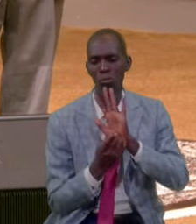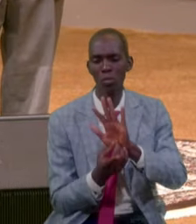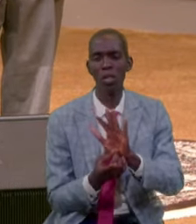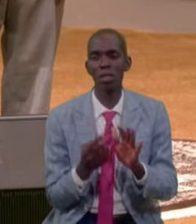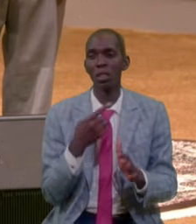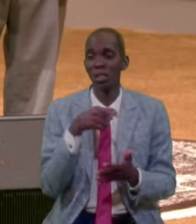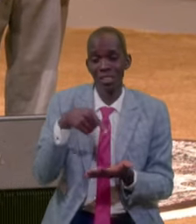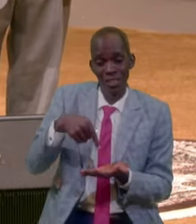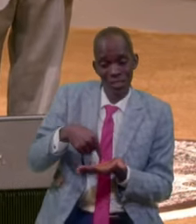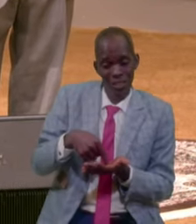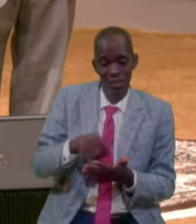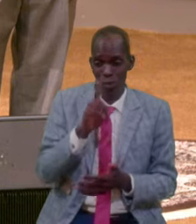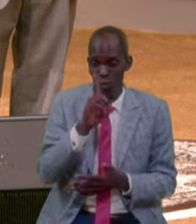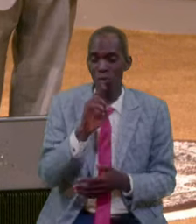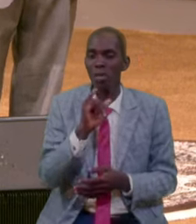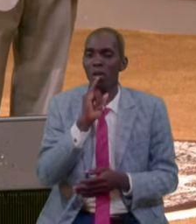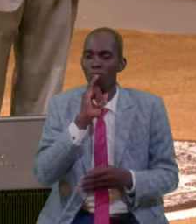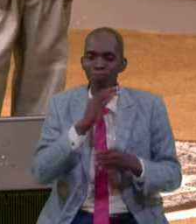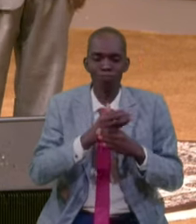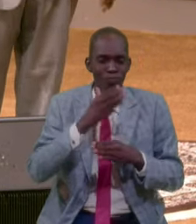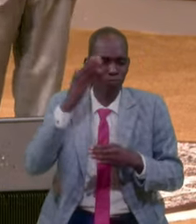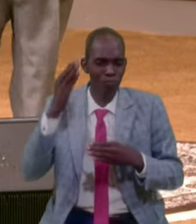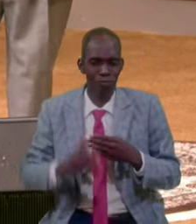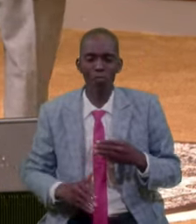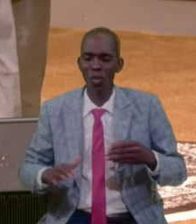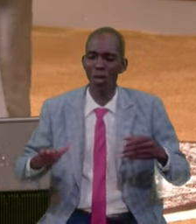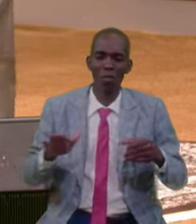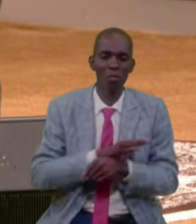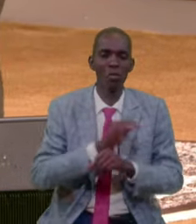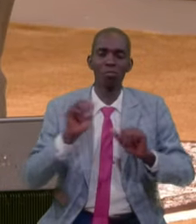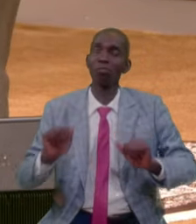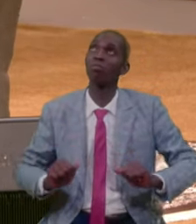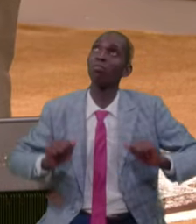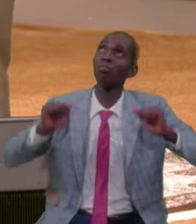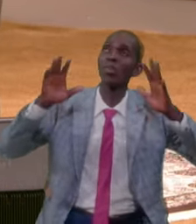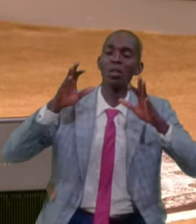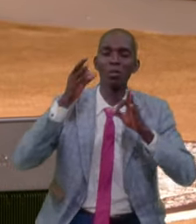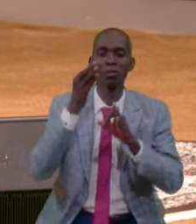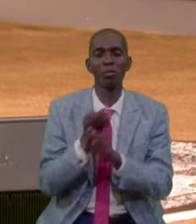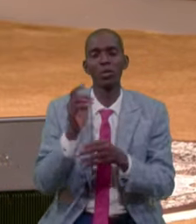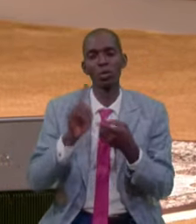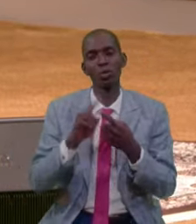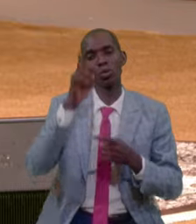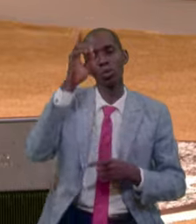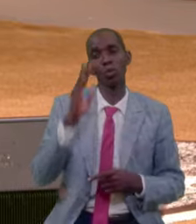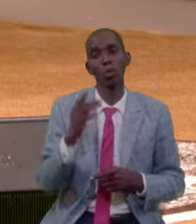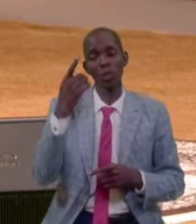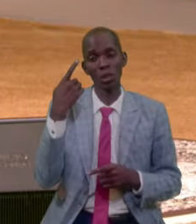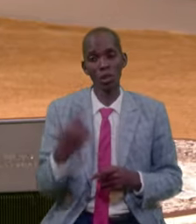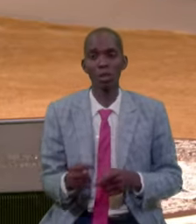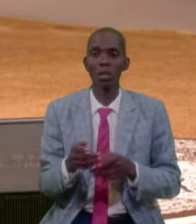is total, complete, absolute faith unto God. The demand for